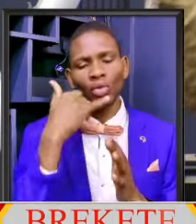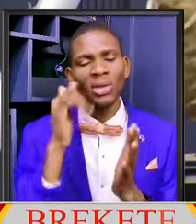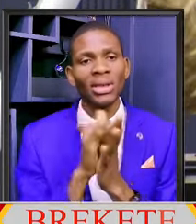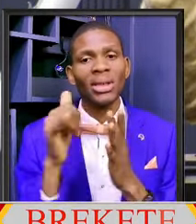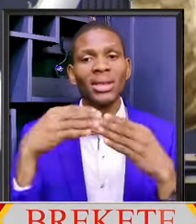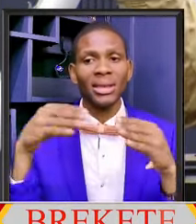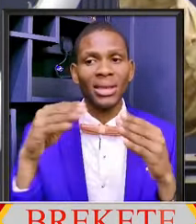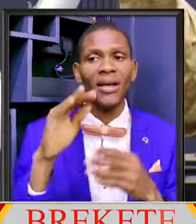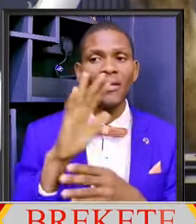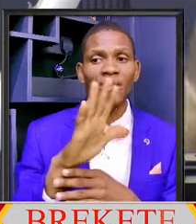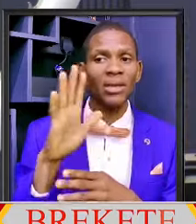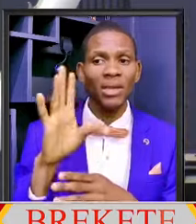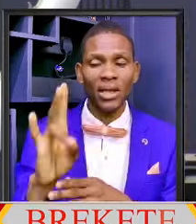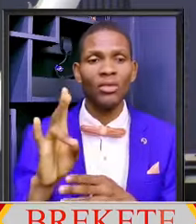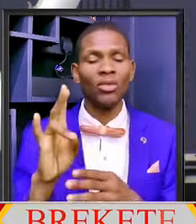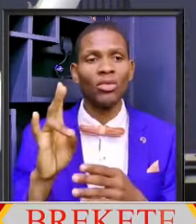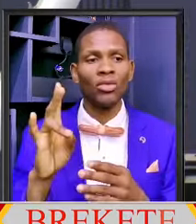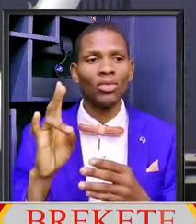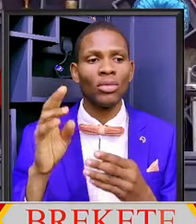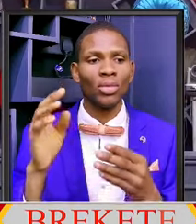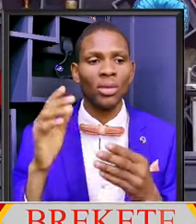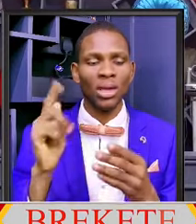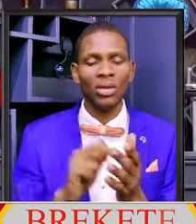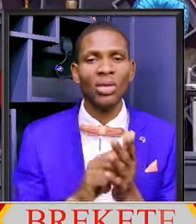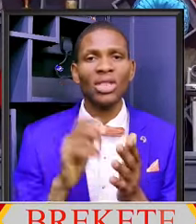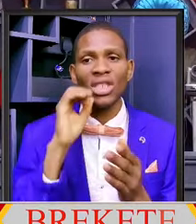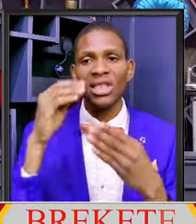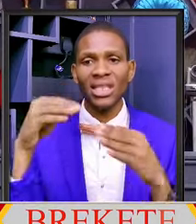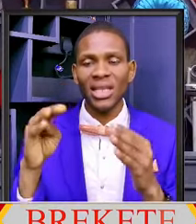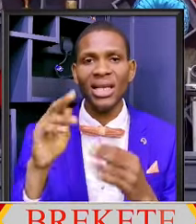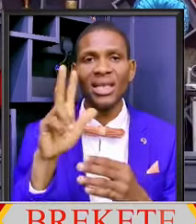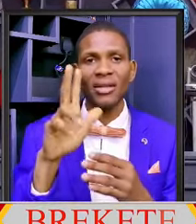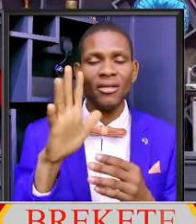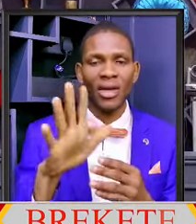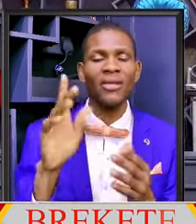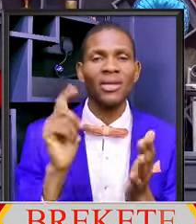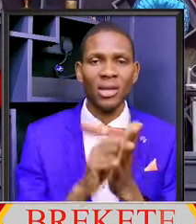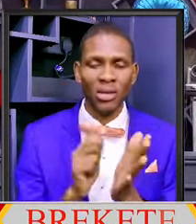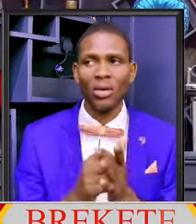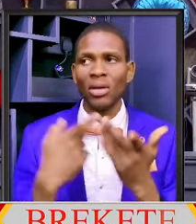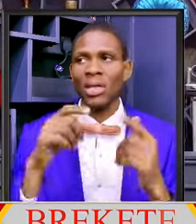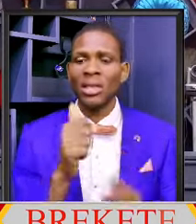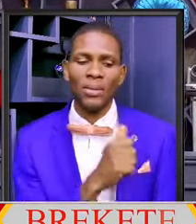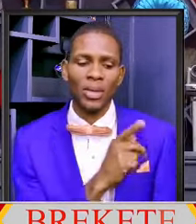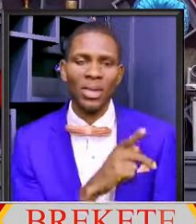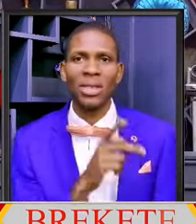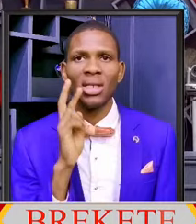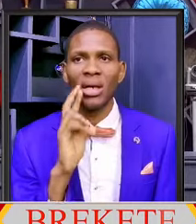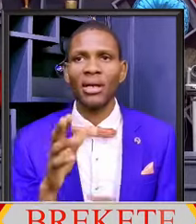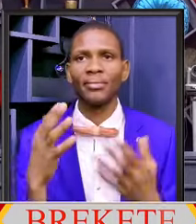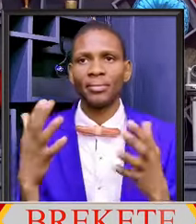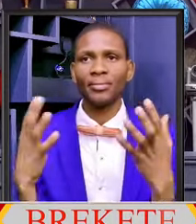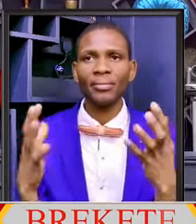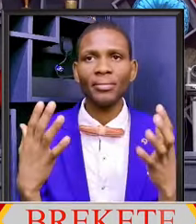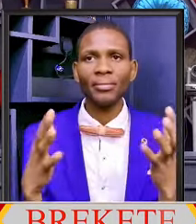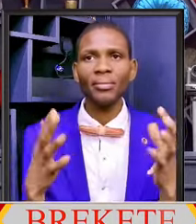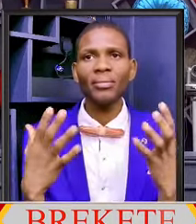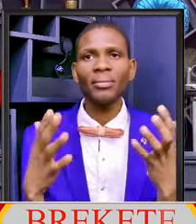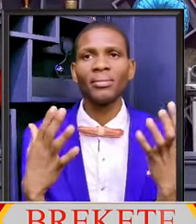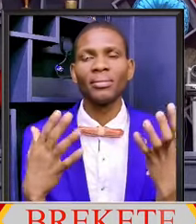they sell 57,000 naira. Now, madam happiness they sell 35,000 naira. Make we appreciate her now.